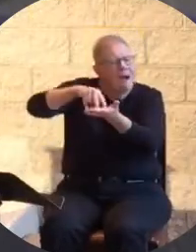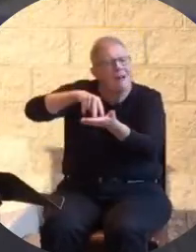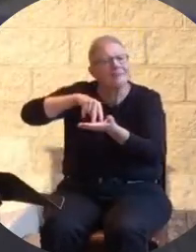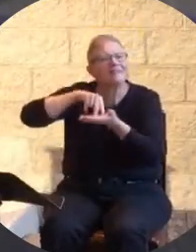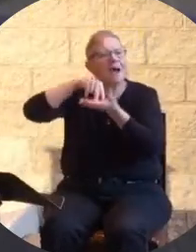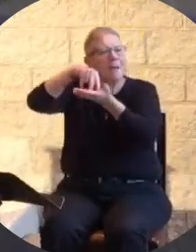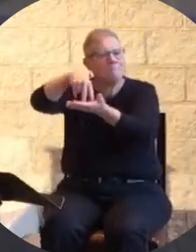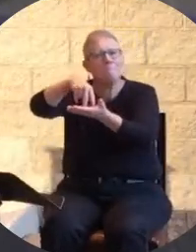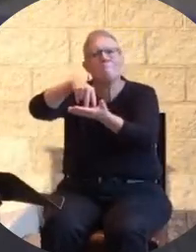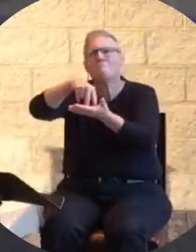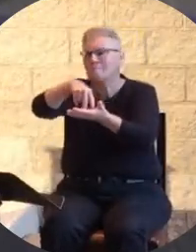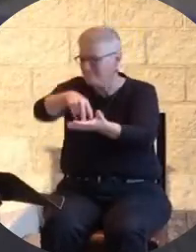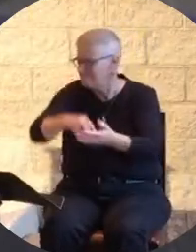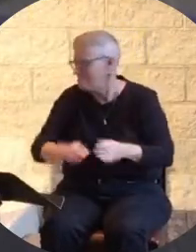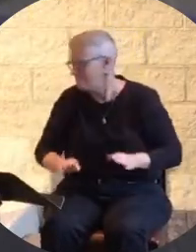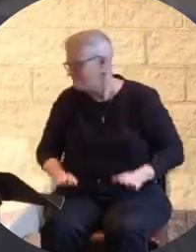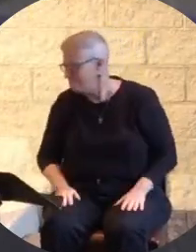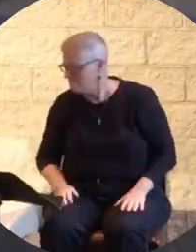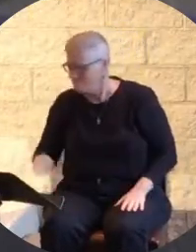up. Oh,